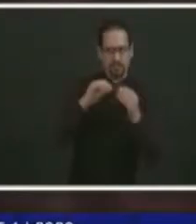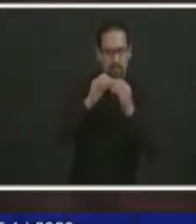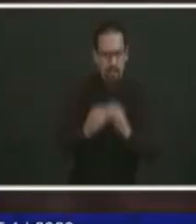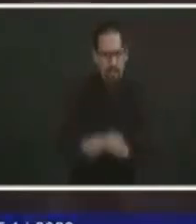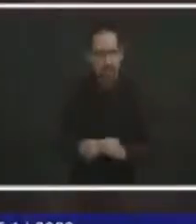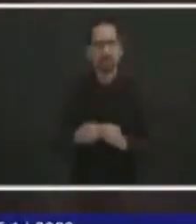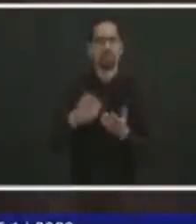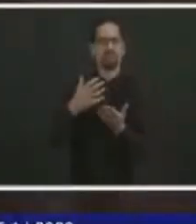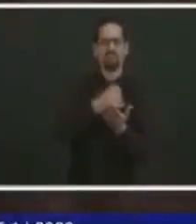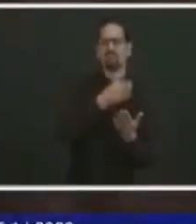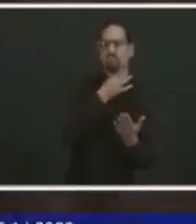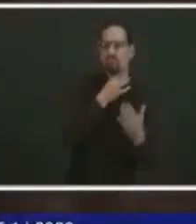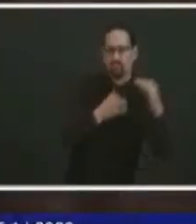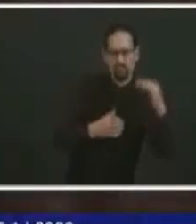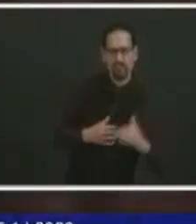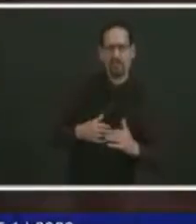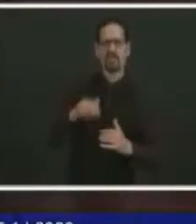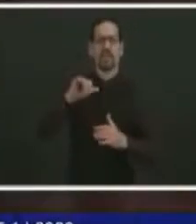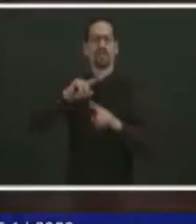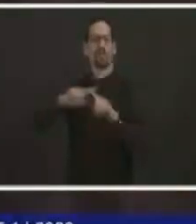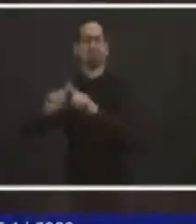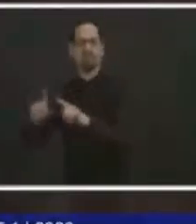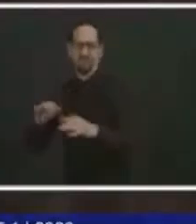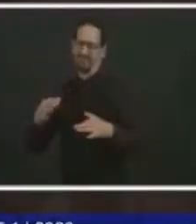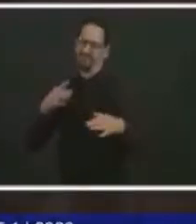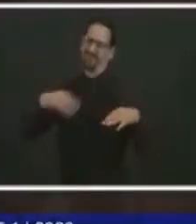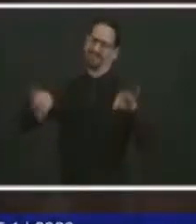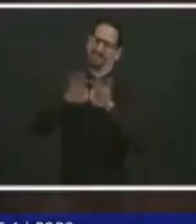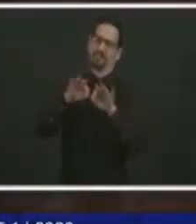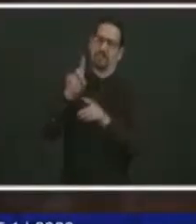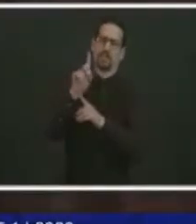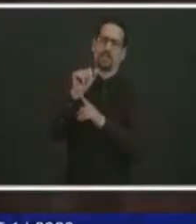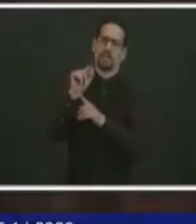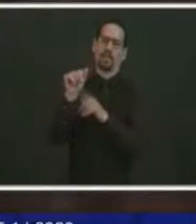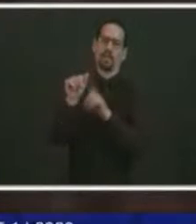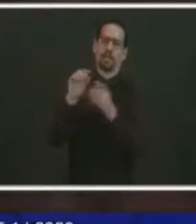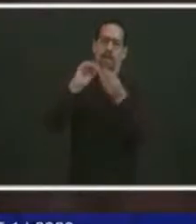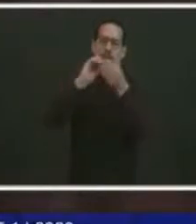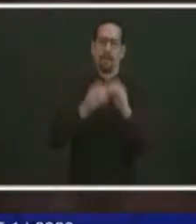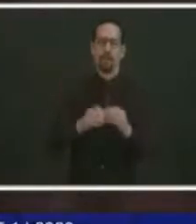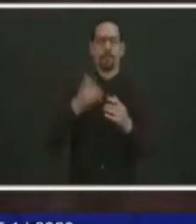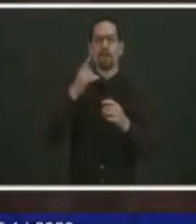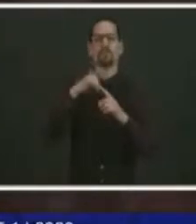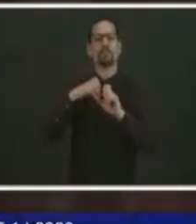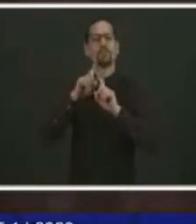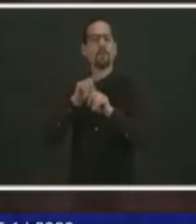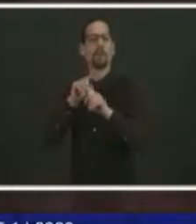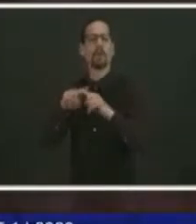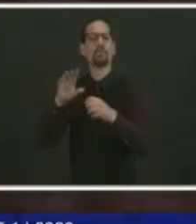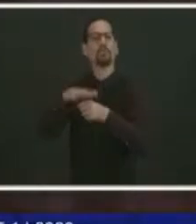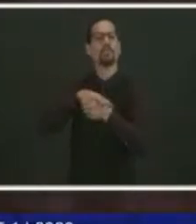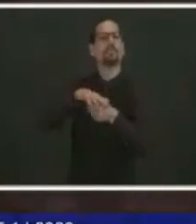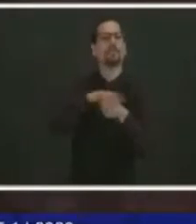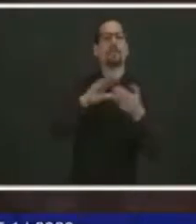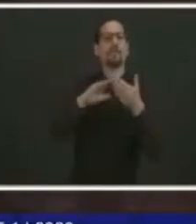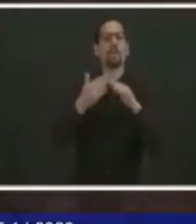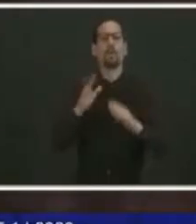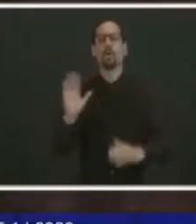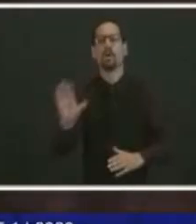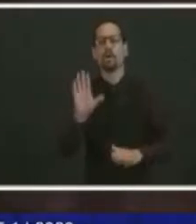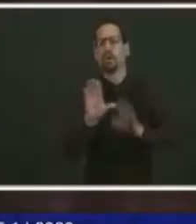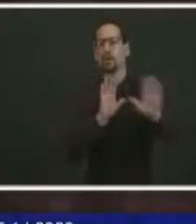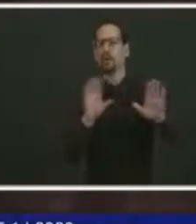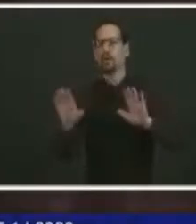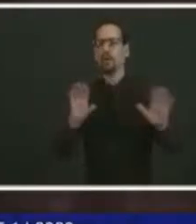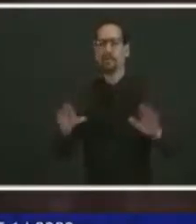to respond to every community that we uplift. This update of being able to gather data that